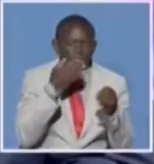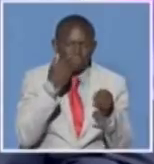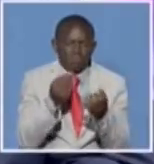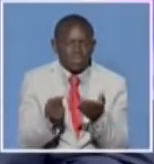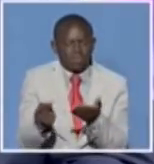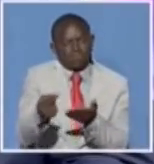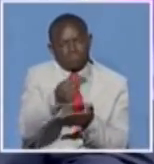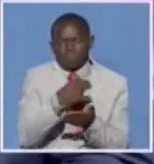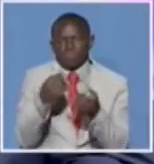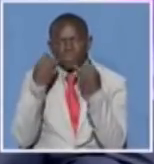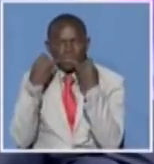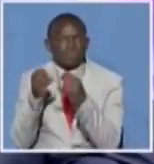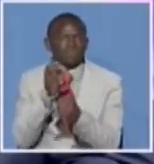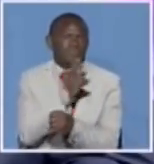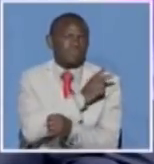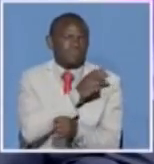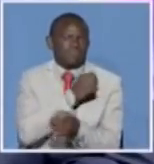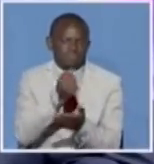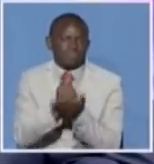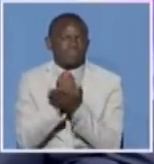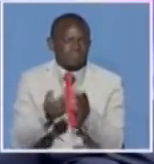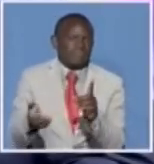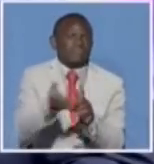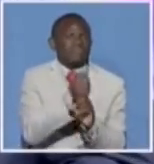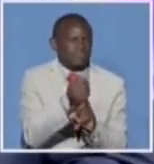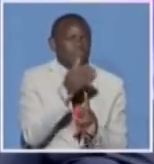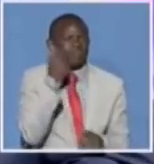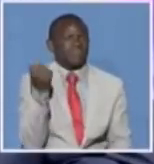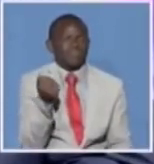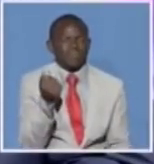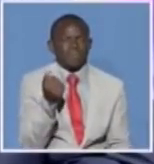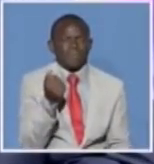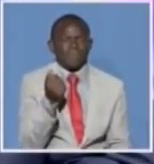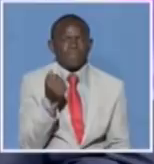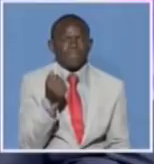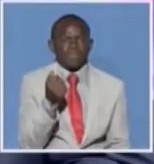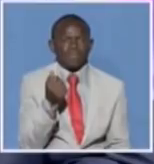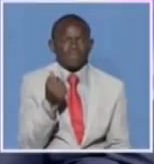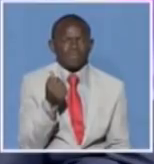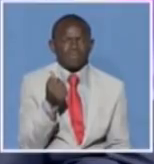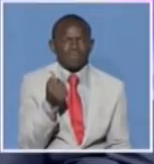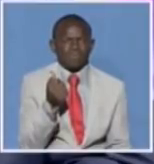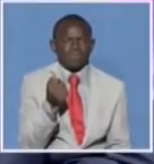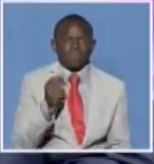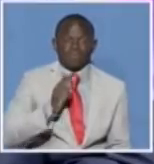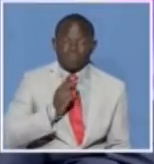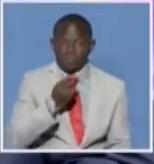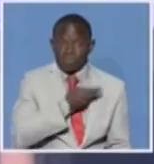And again, in the administrative system, indeed, we are empowered to take remedial measures, which we